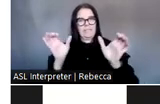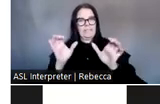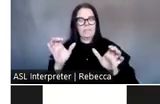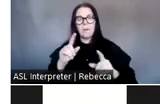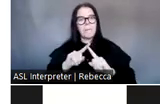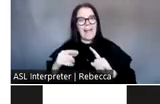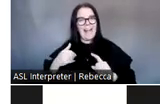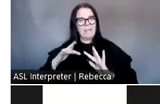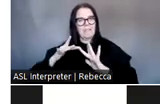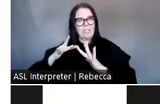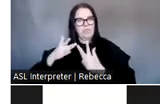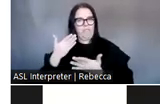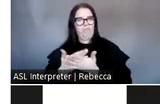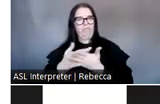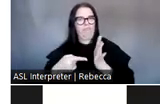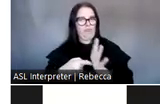completion.